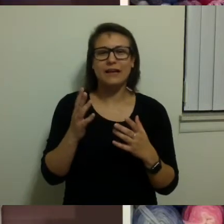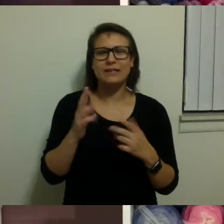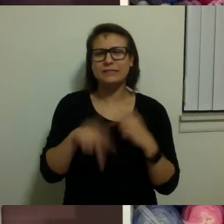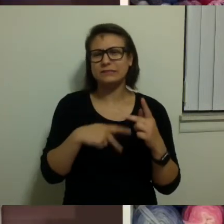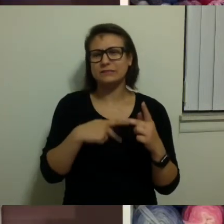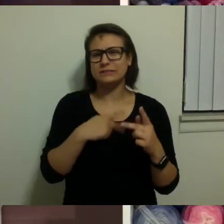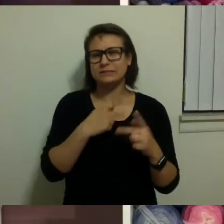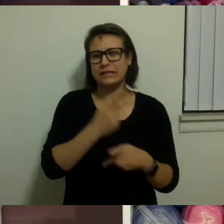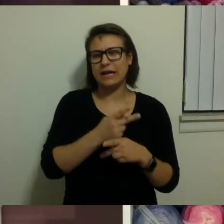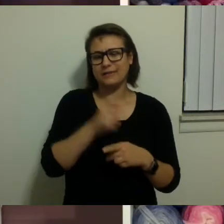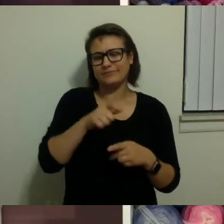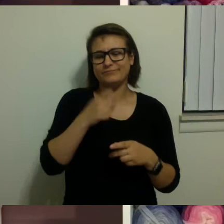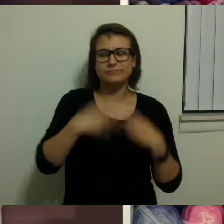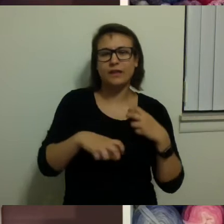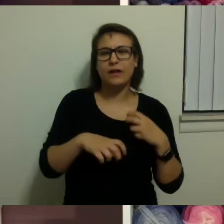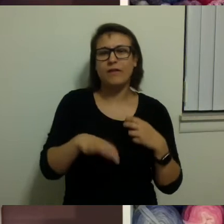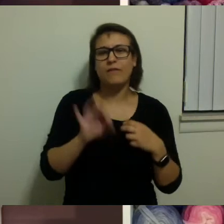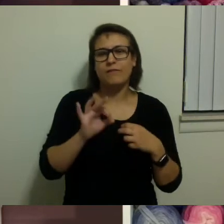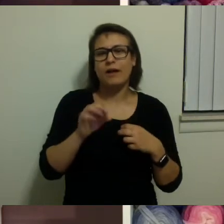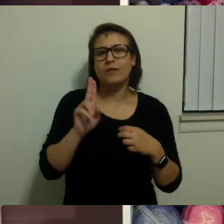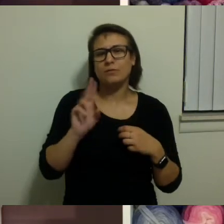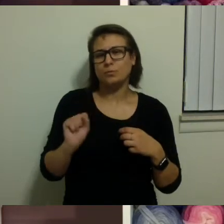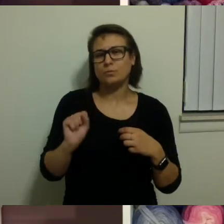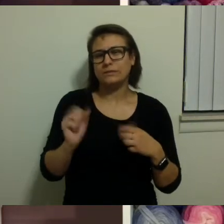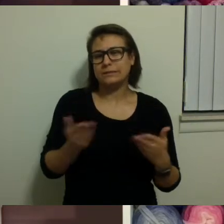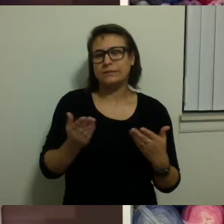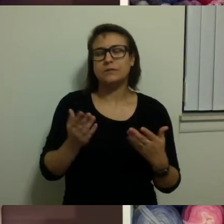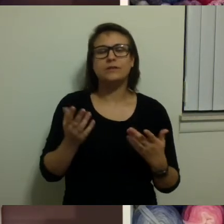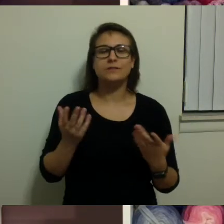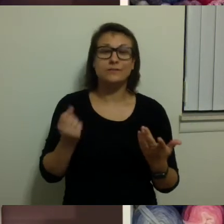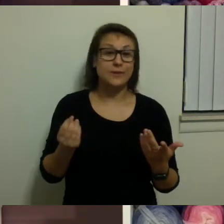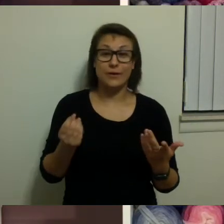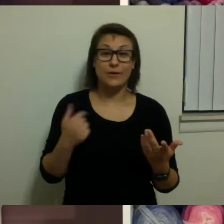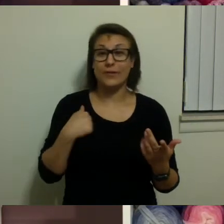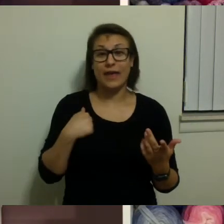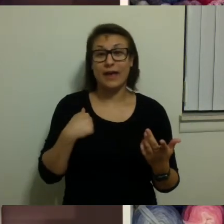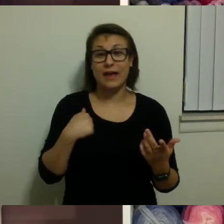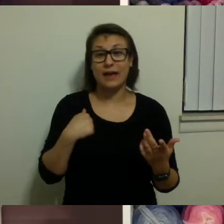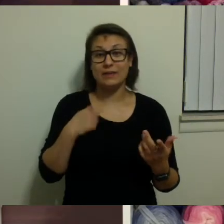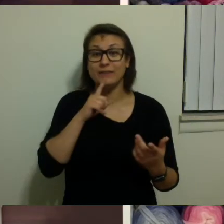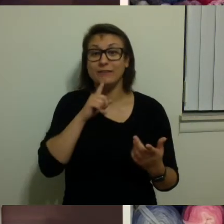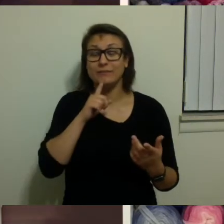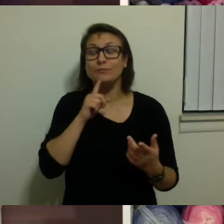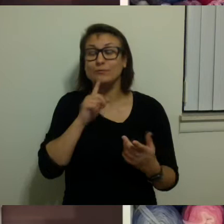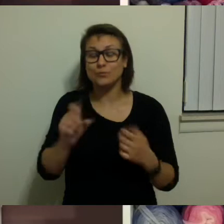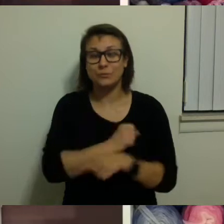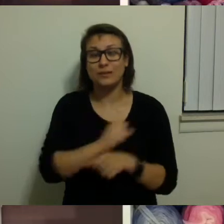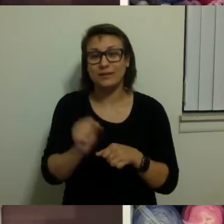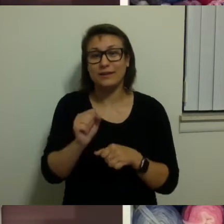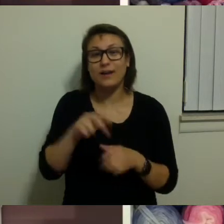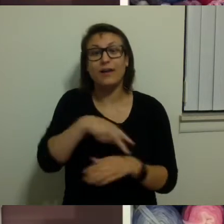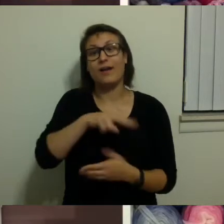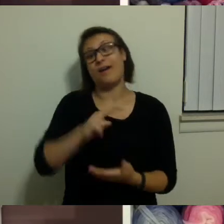kind of hard to find in the States. So I literally fell over. We